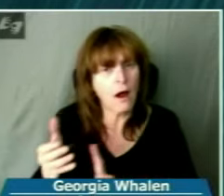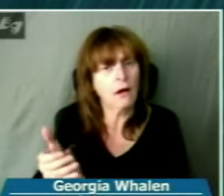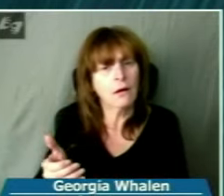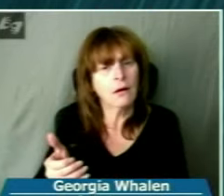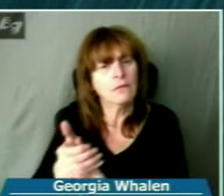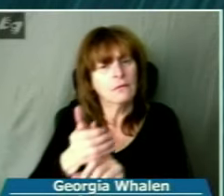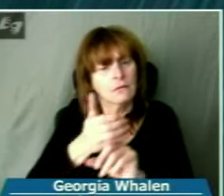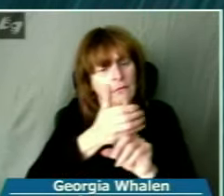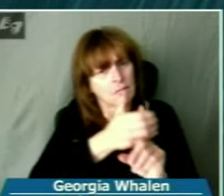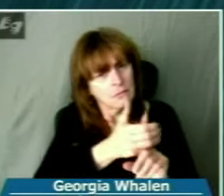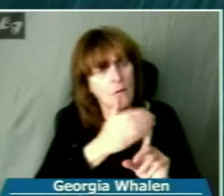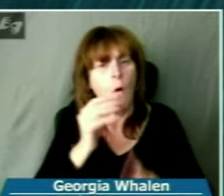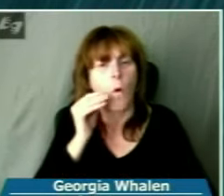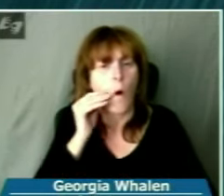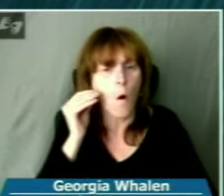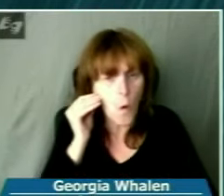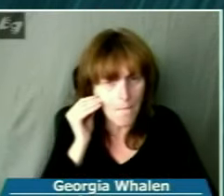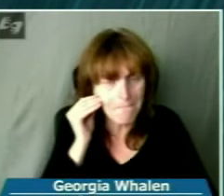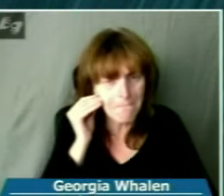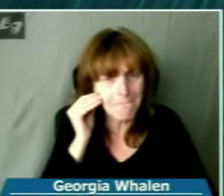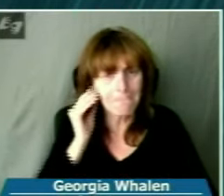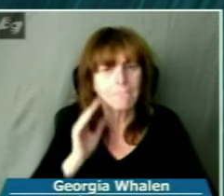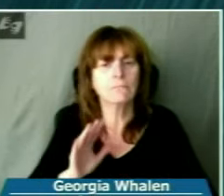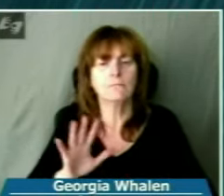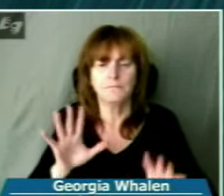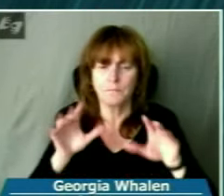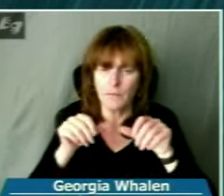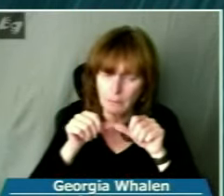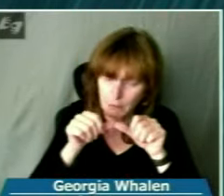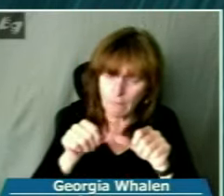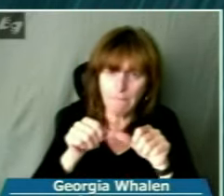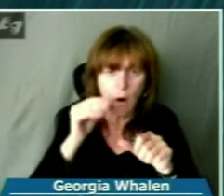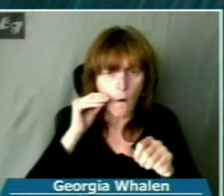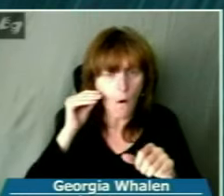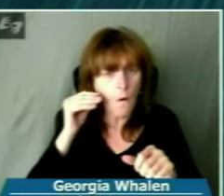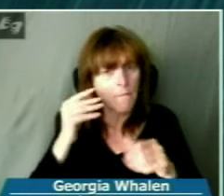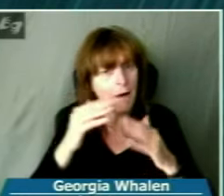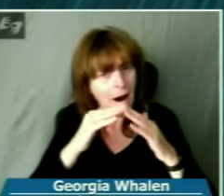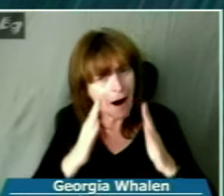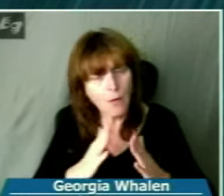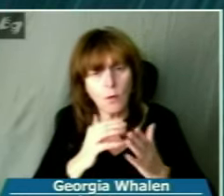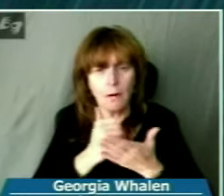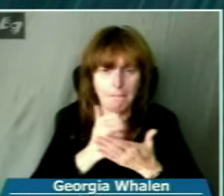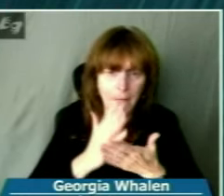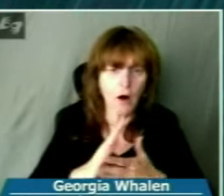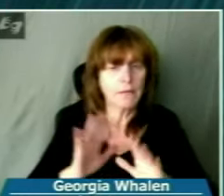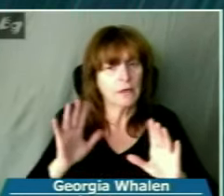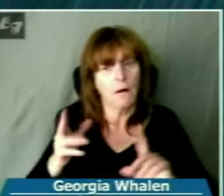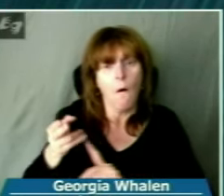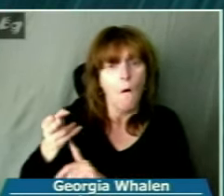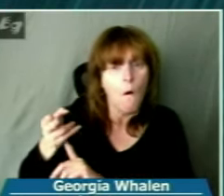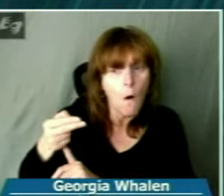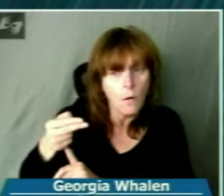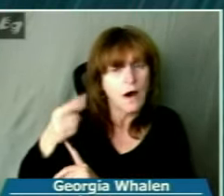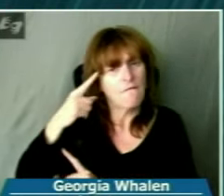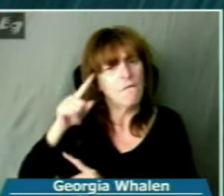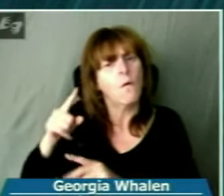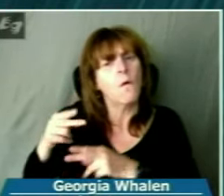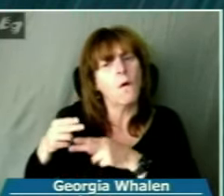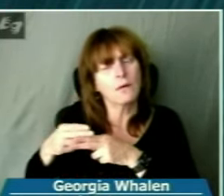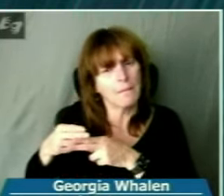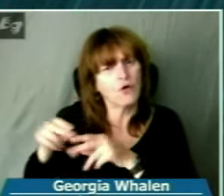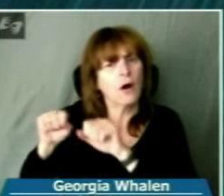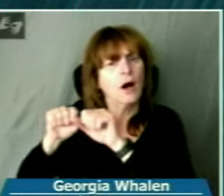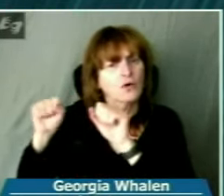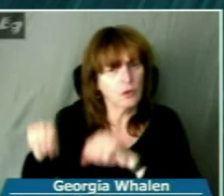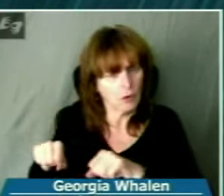into some permanent housing. We're fortunate that we've got a number of hotel partners that we've been able to access some